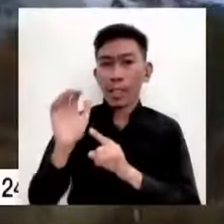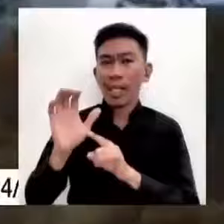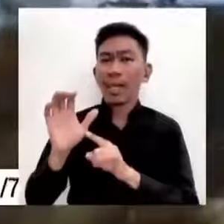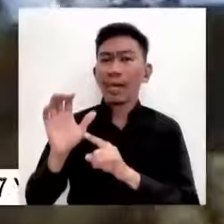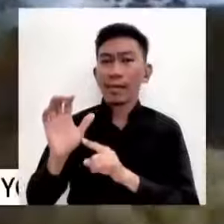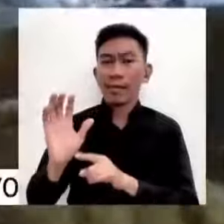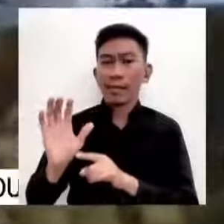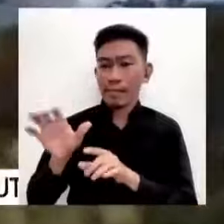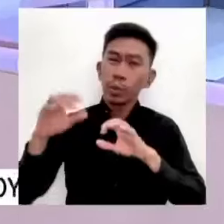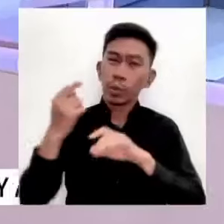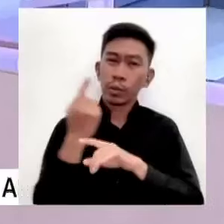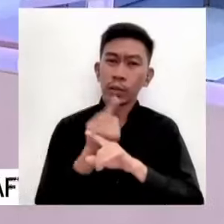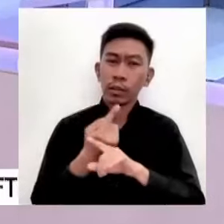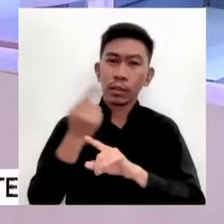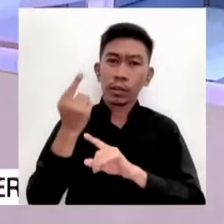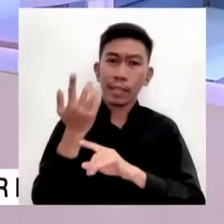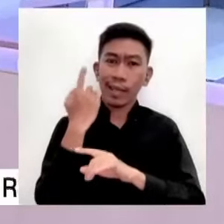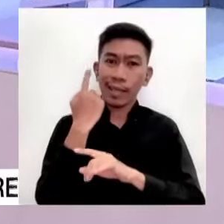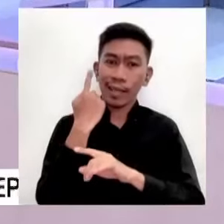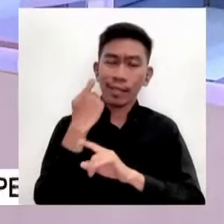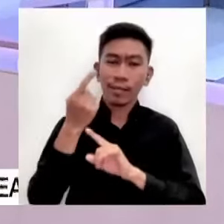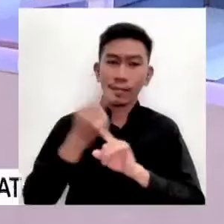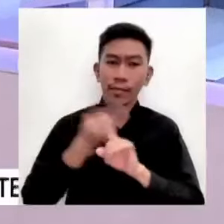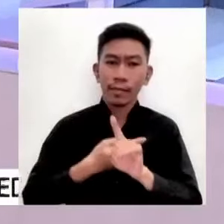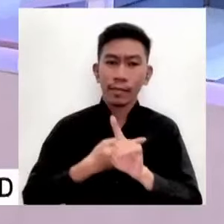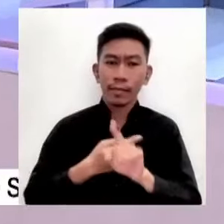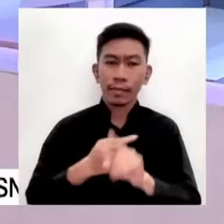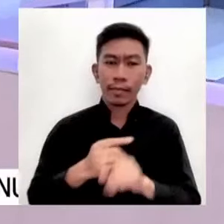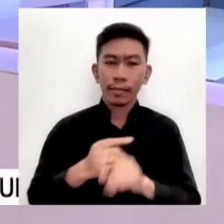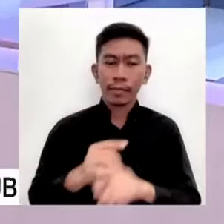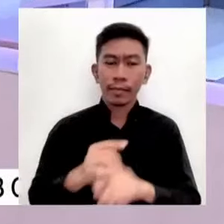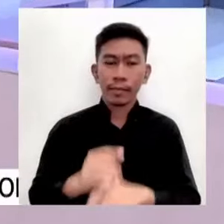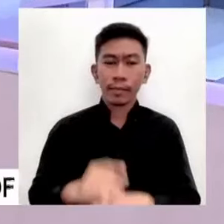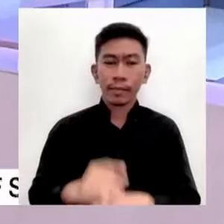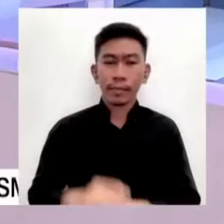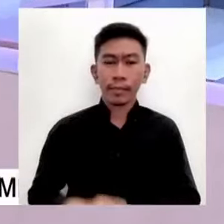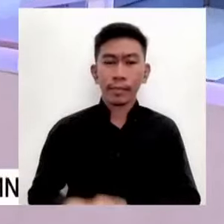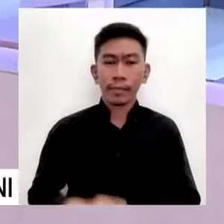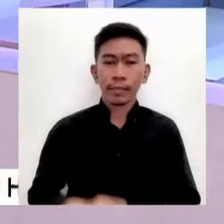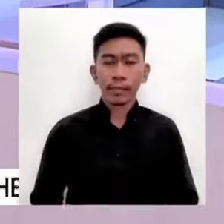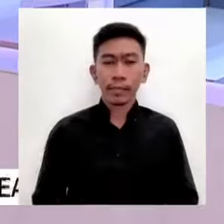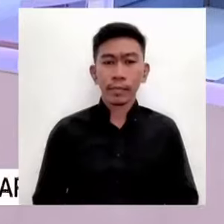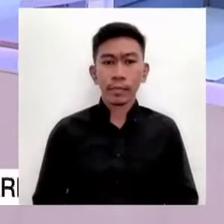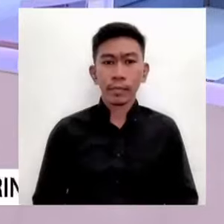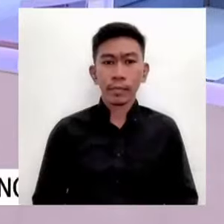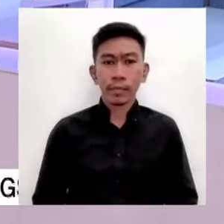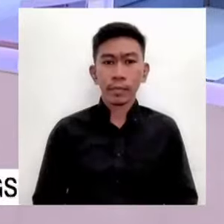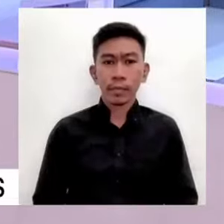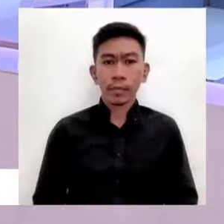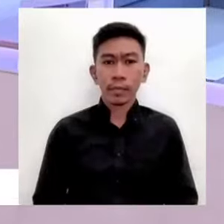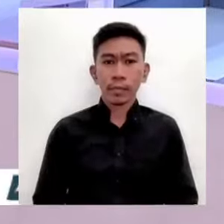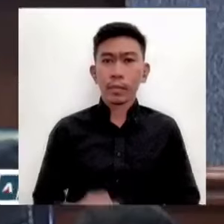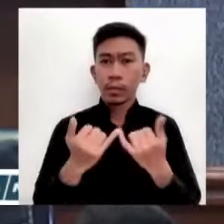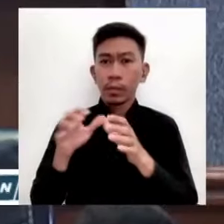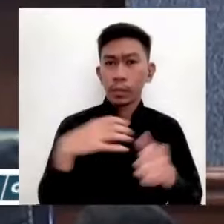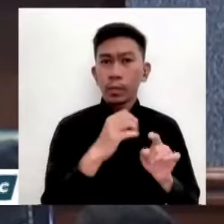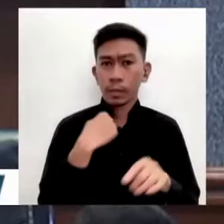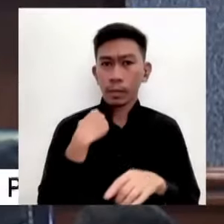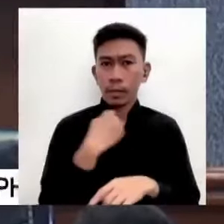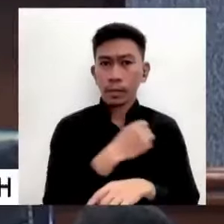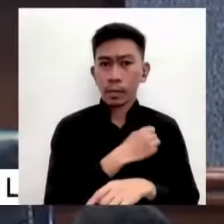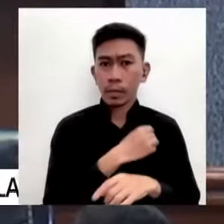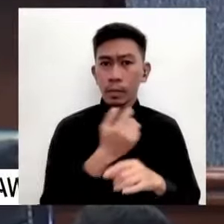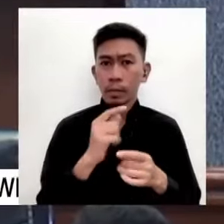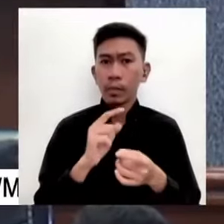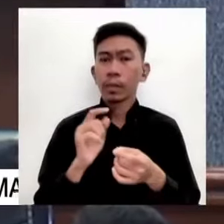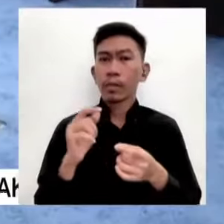News. There's no end in sight to the bicameral bickering over charter change. Philippine senators once again took a swipe at the